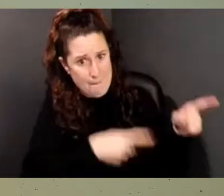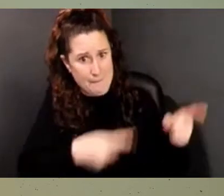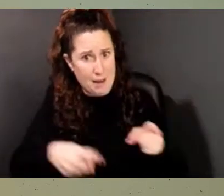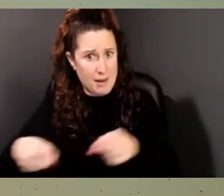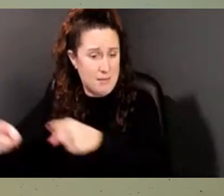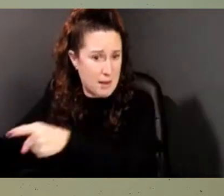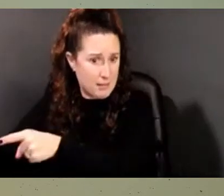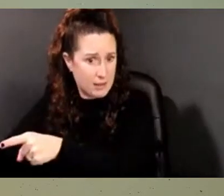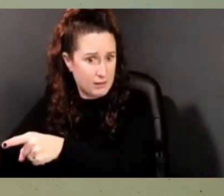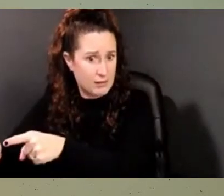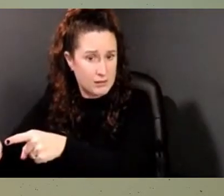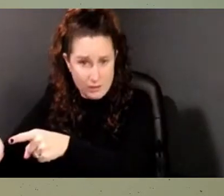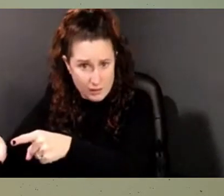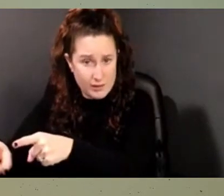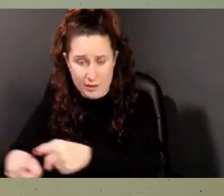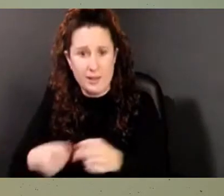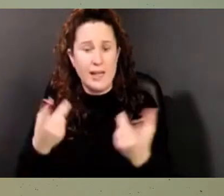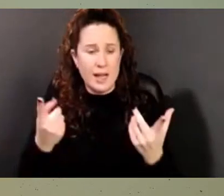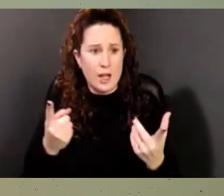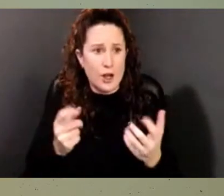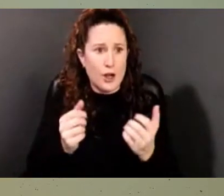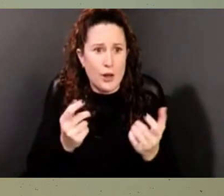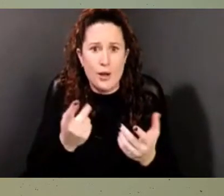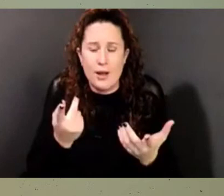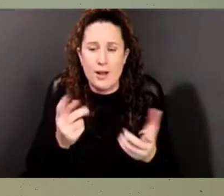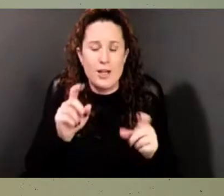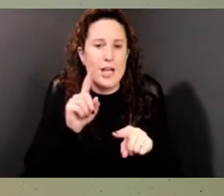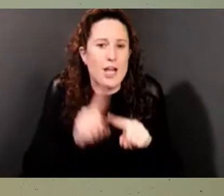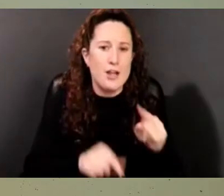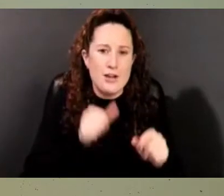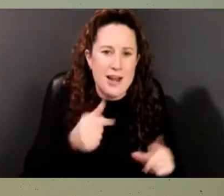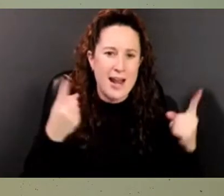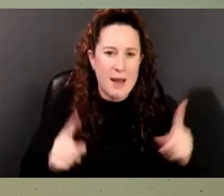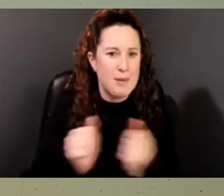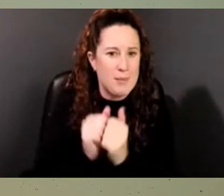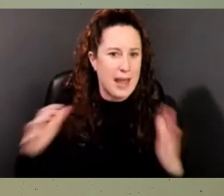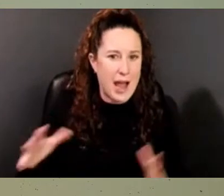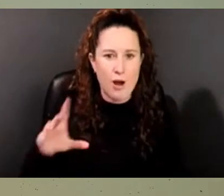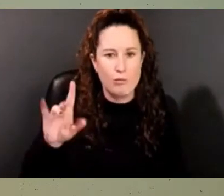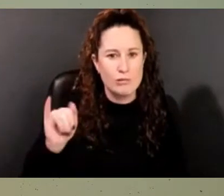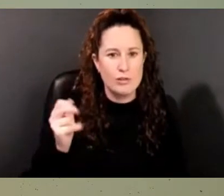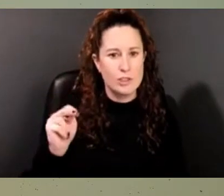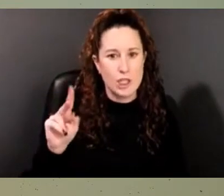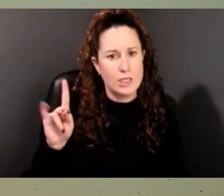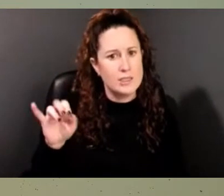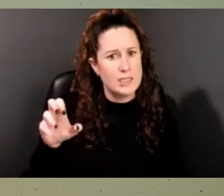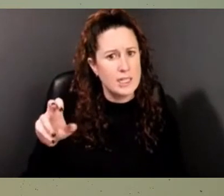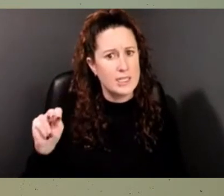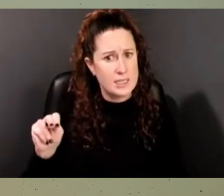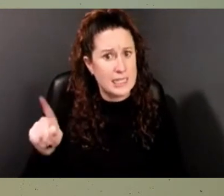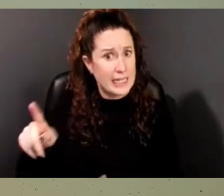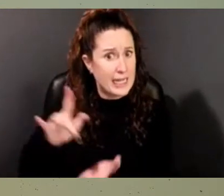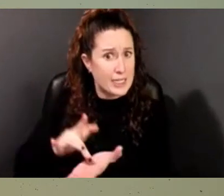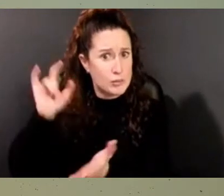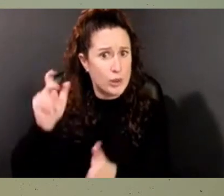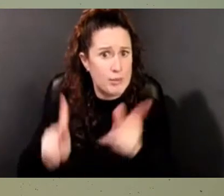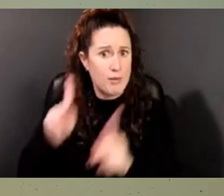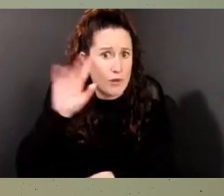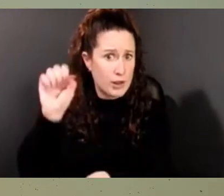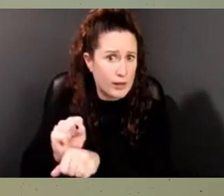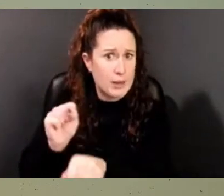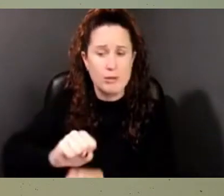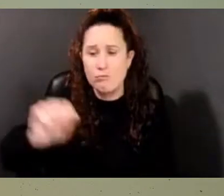happened, even what John Dickinson did, without this wealth. He exploited people for their labor. He had a